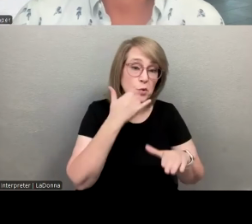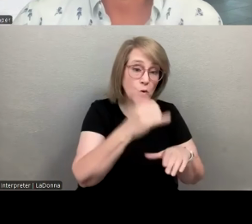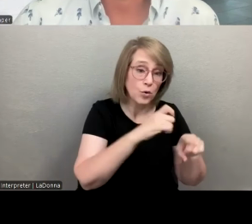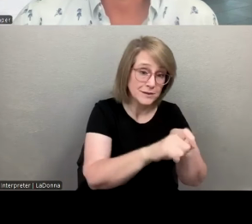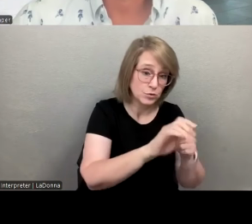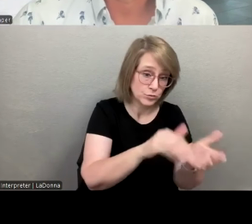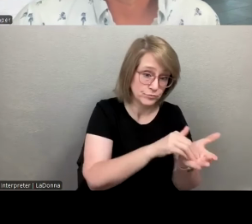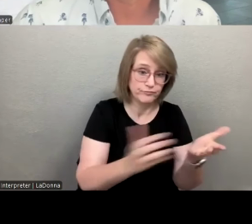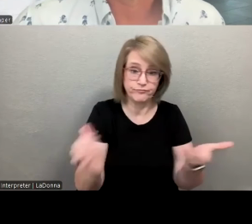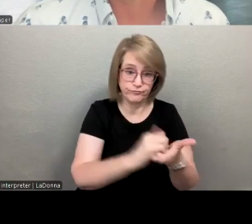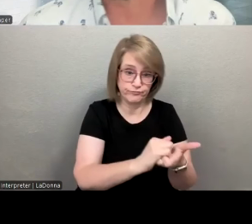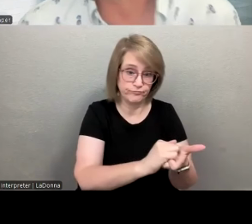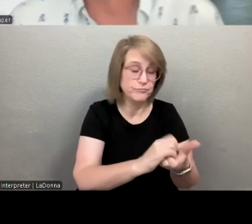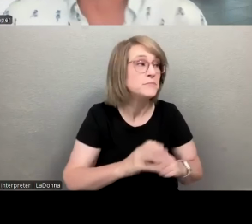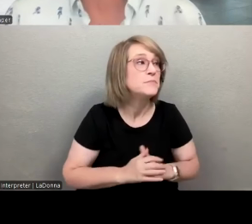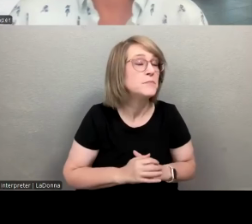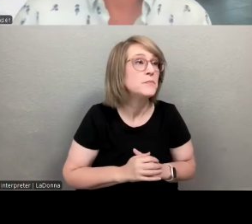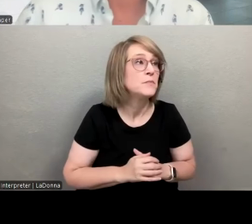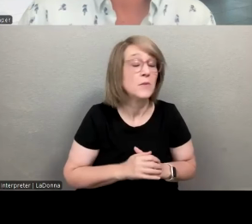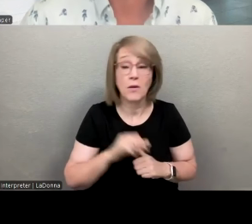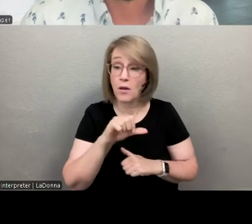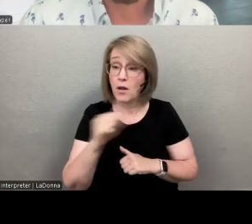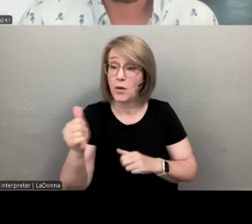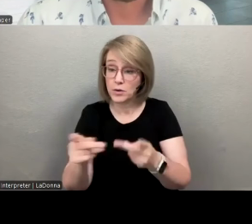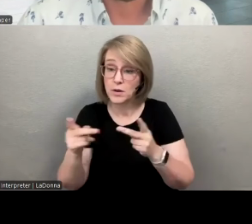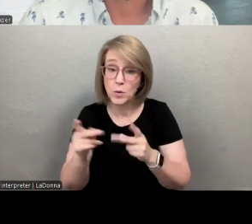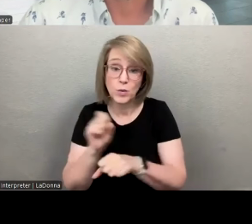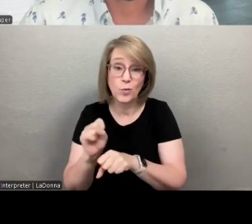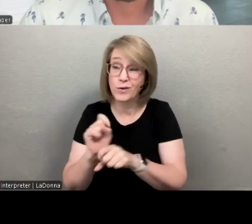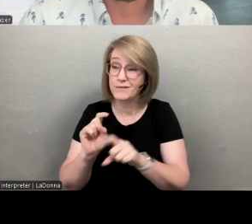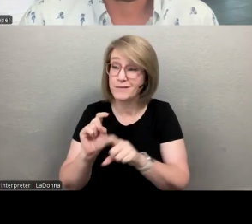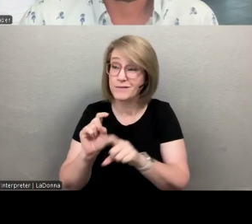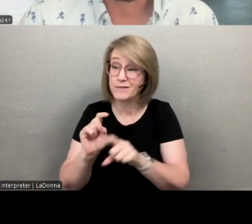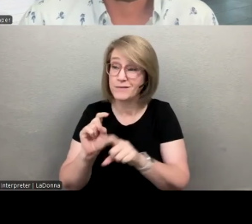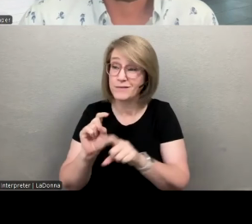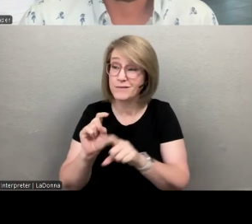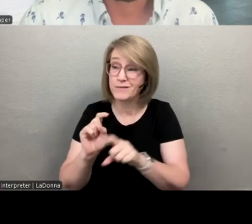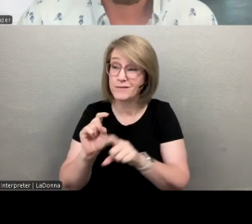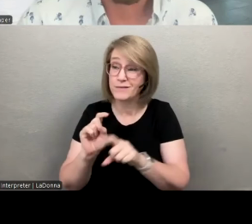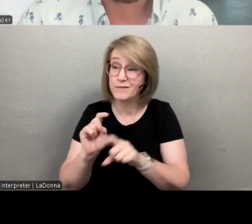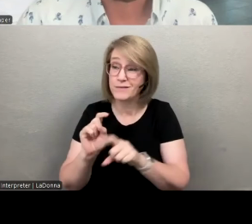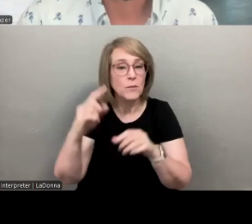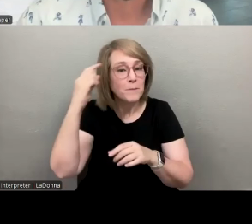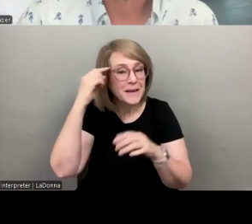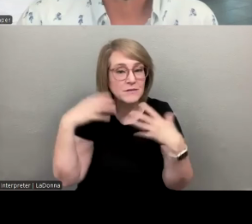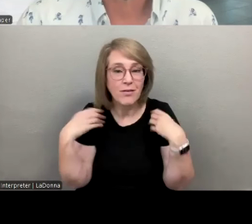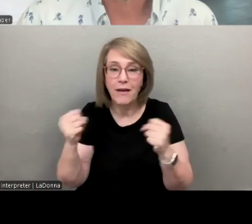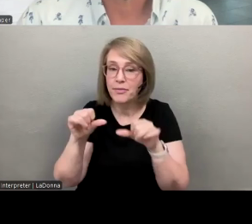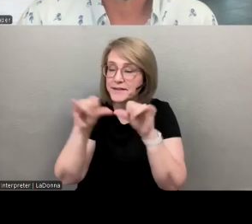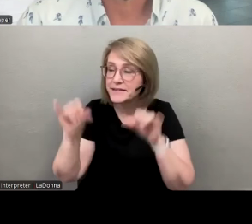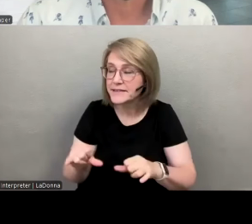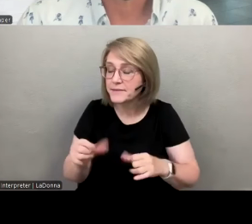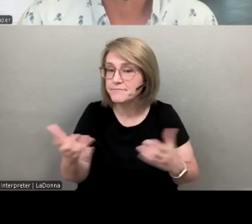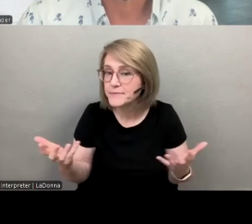that. In other cases, we work with a lot of different folks in different aspects of the mental health system. And so sometimes we're a